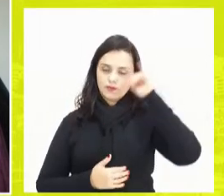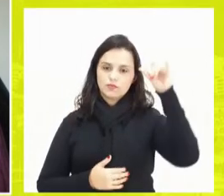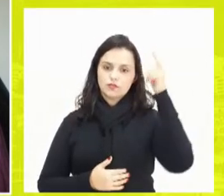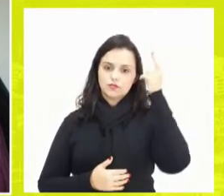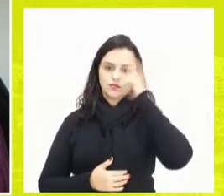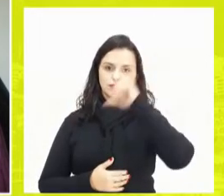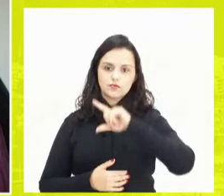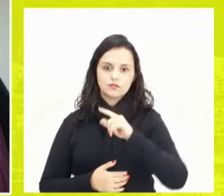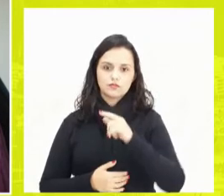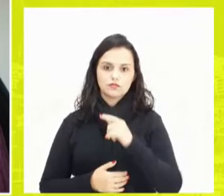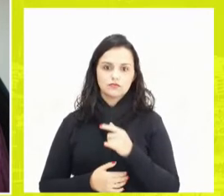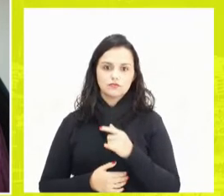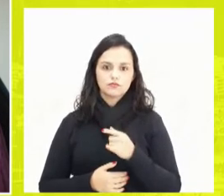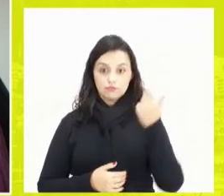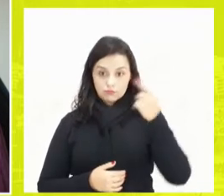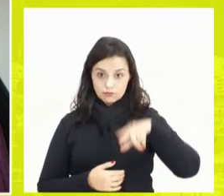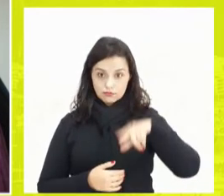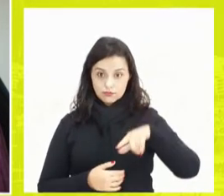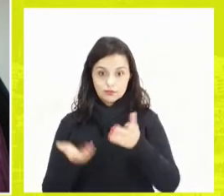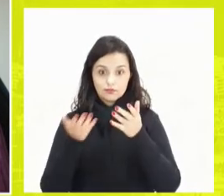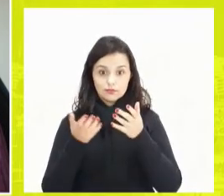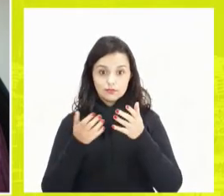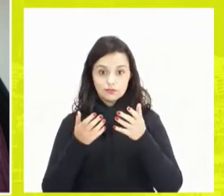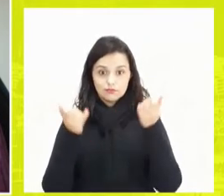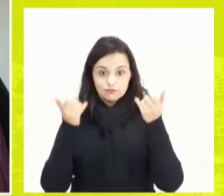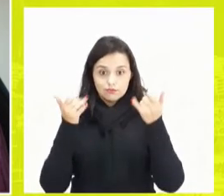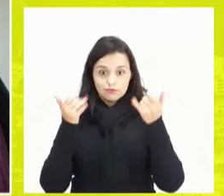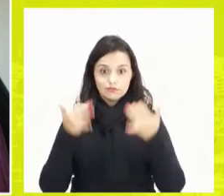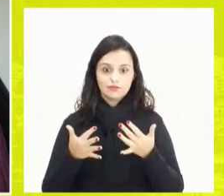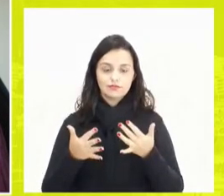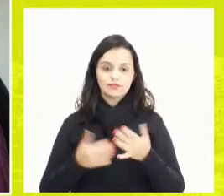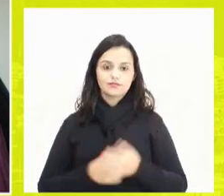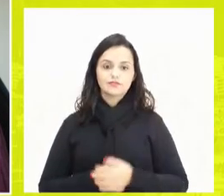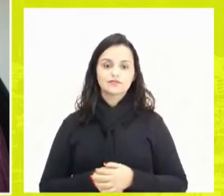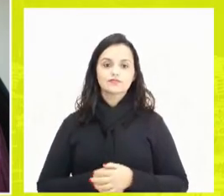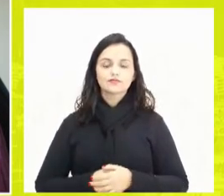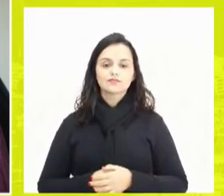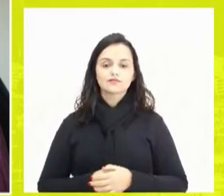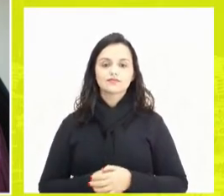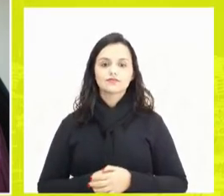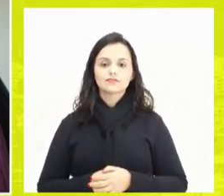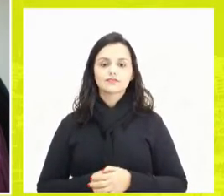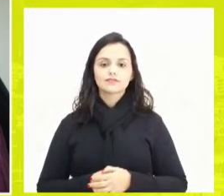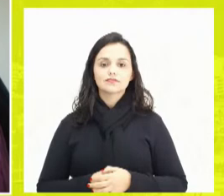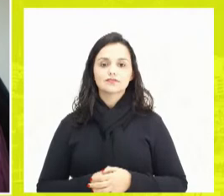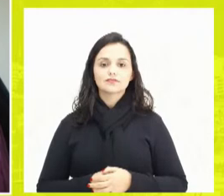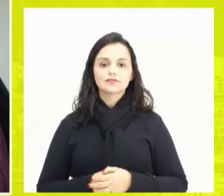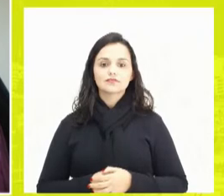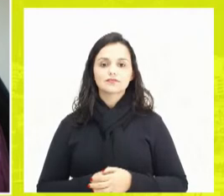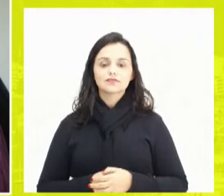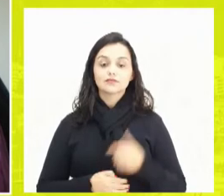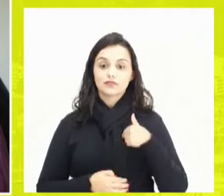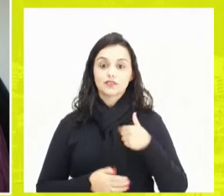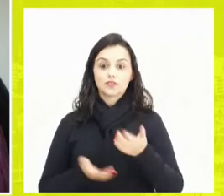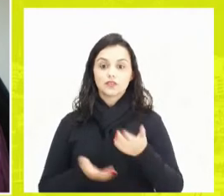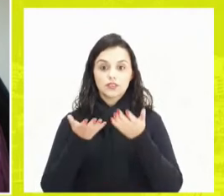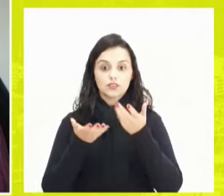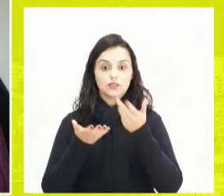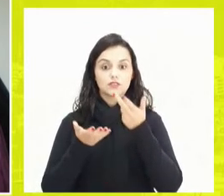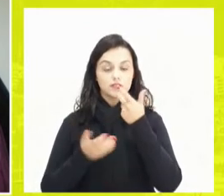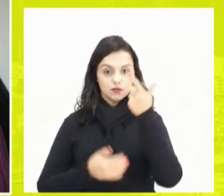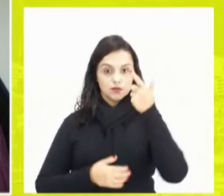is huge as we know anybody else would like to compliment i'd like to